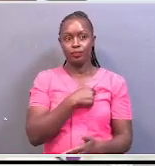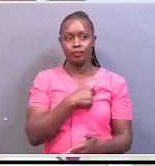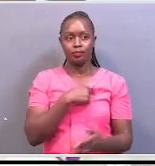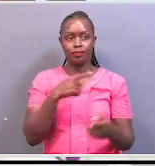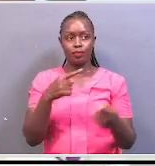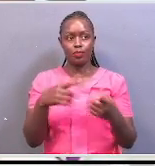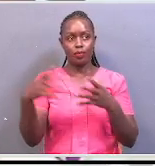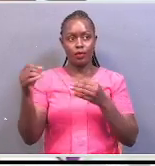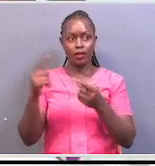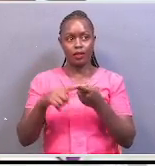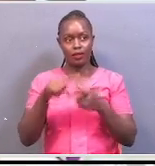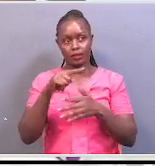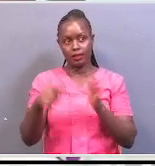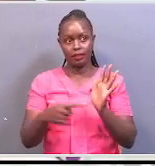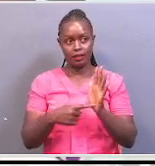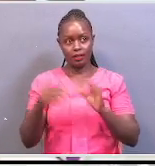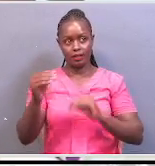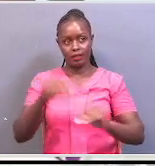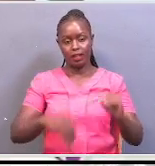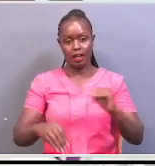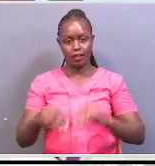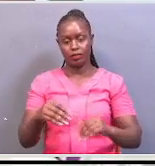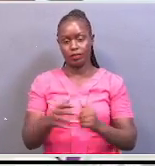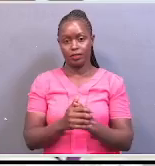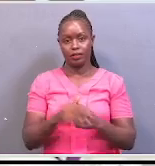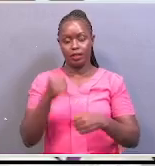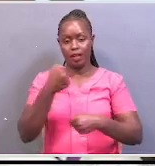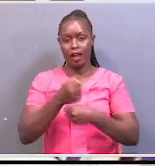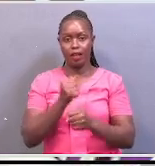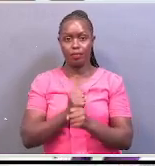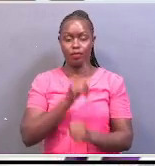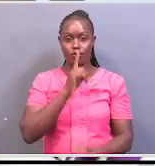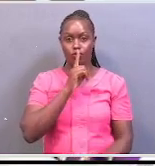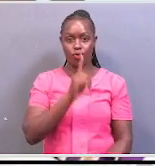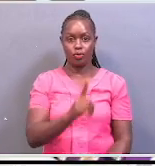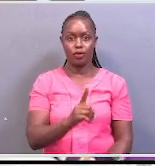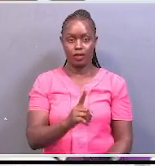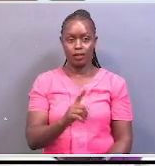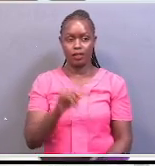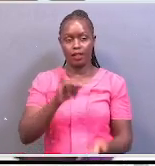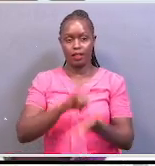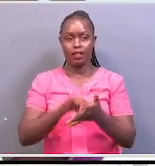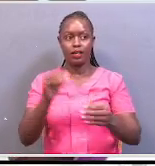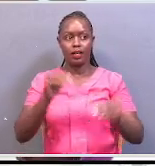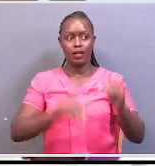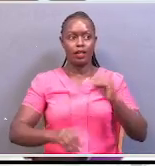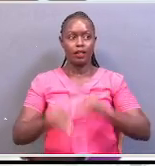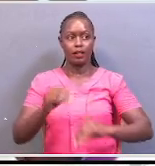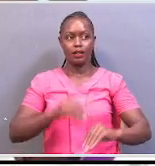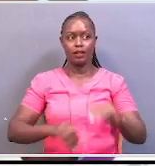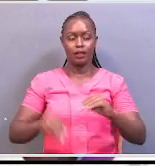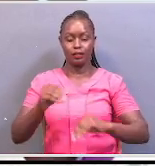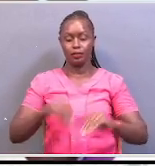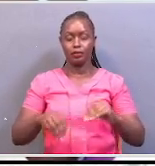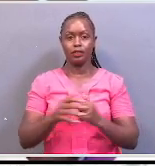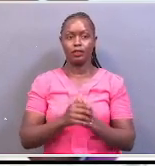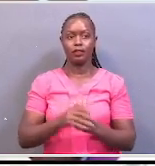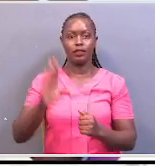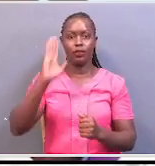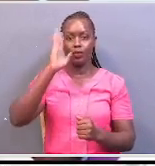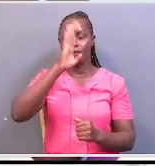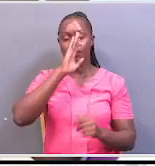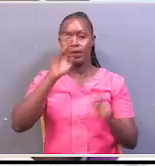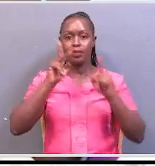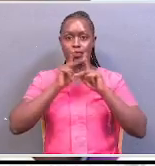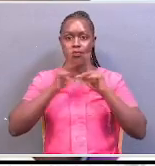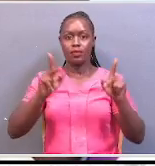go into this election and make sure that election will be